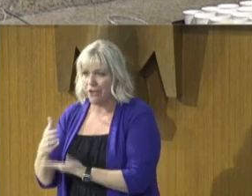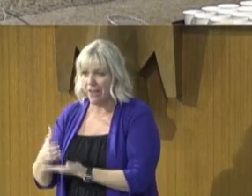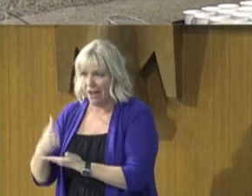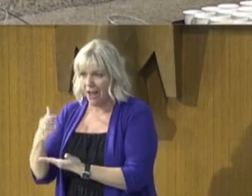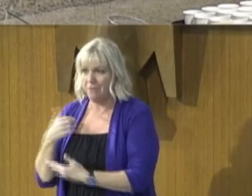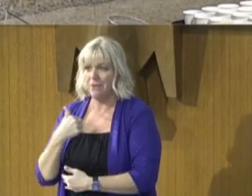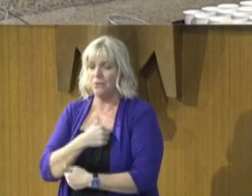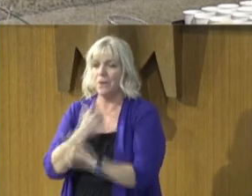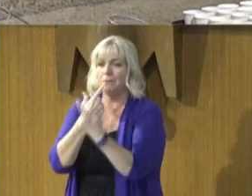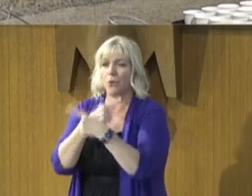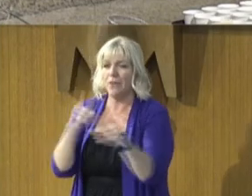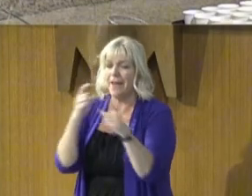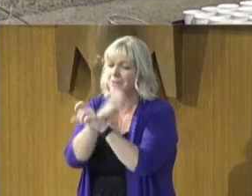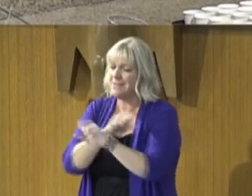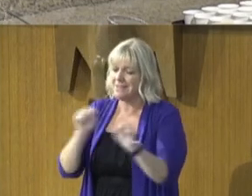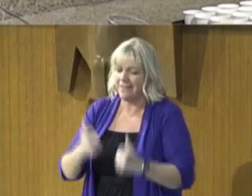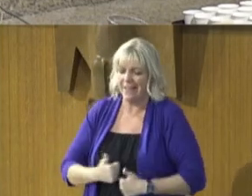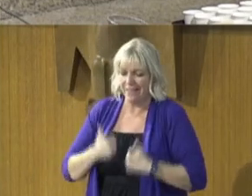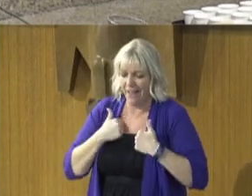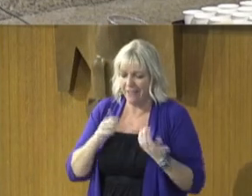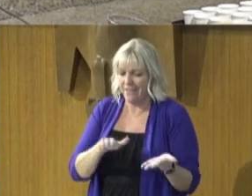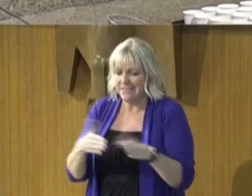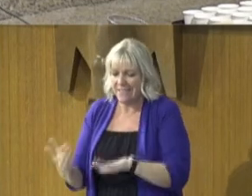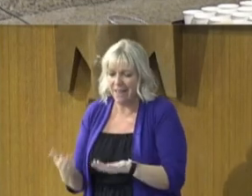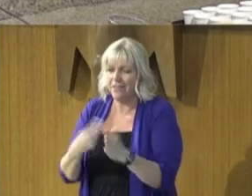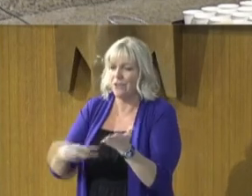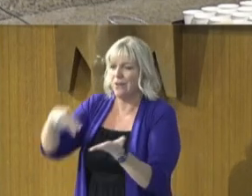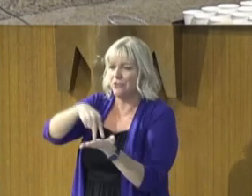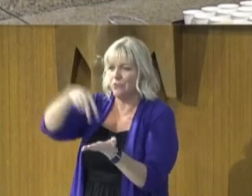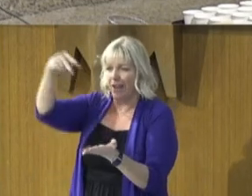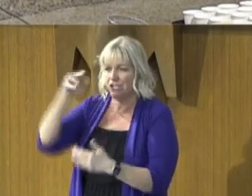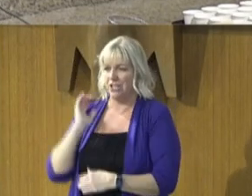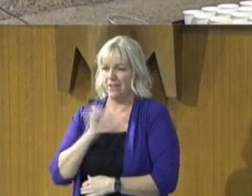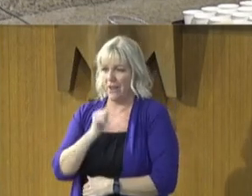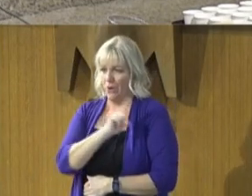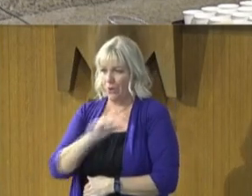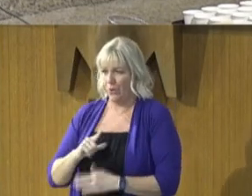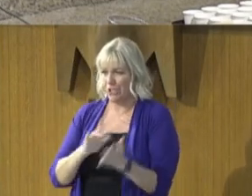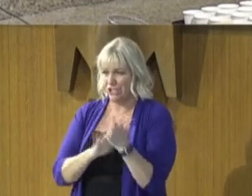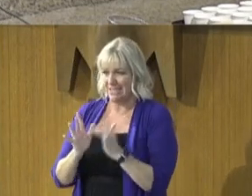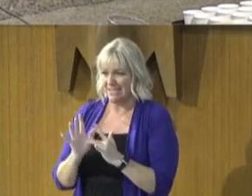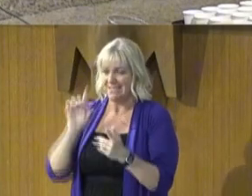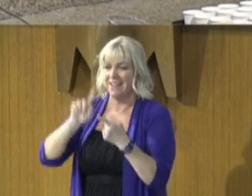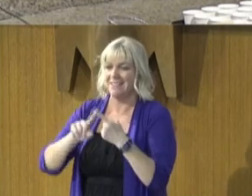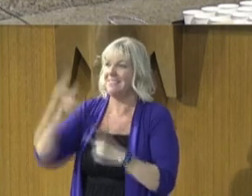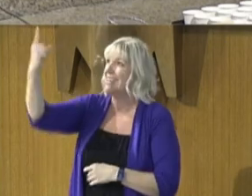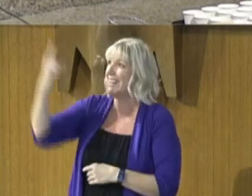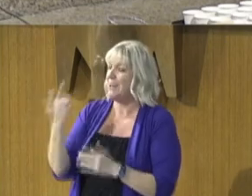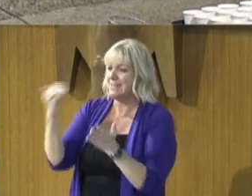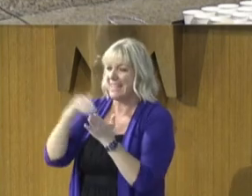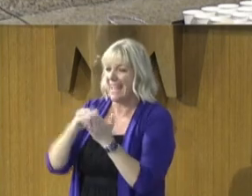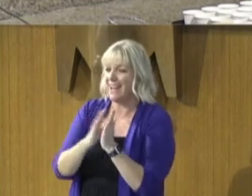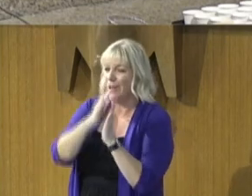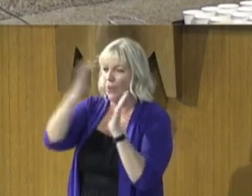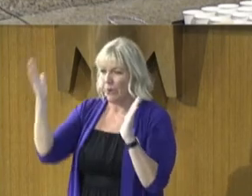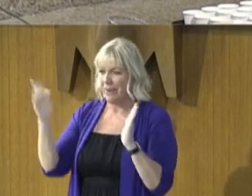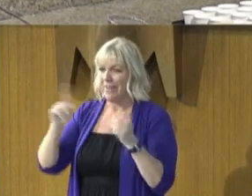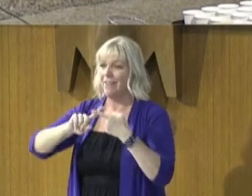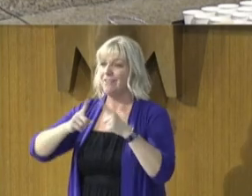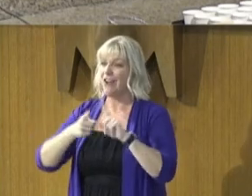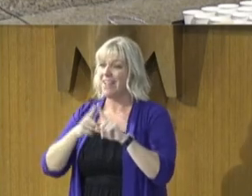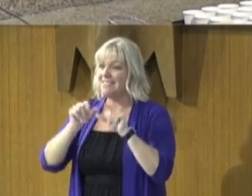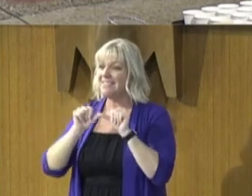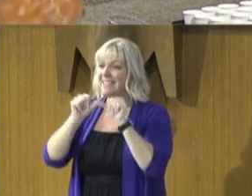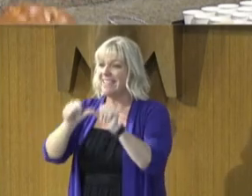the saving life, death, and resurrection of our Lord Jesus until he comes again in glory. Friends, let us keep the